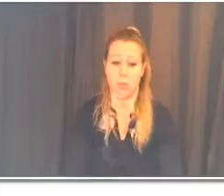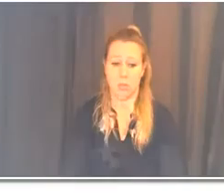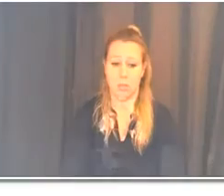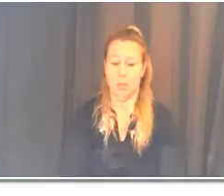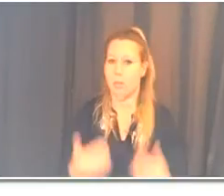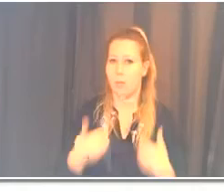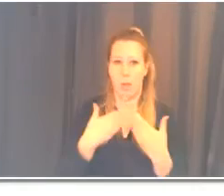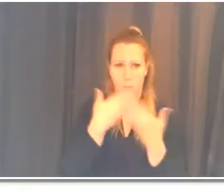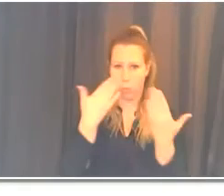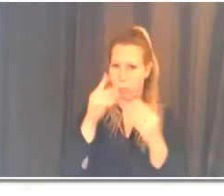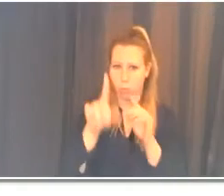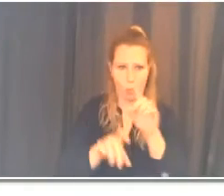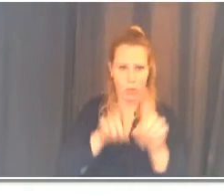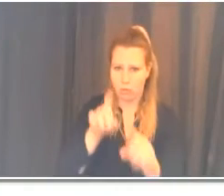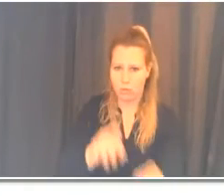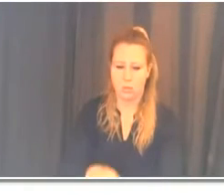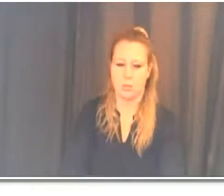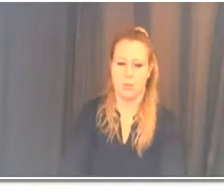begins